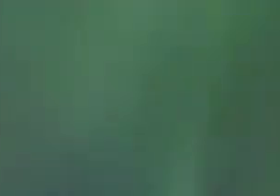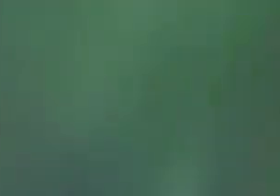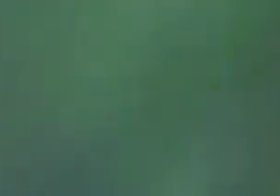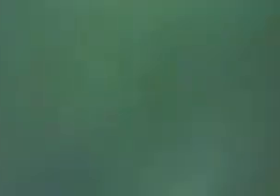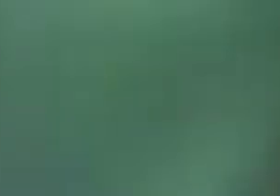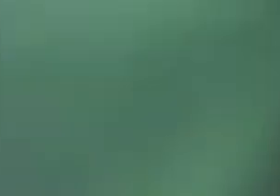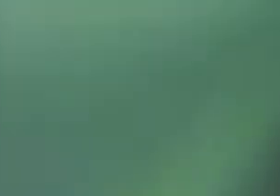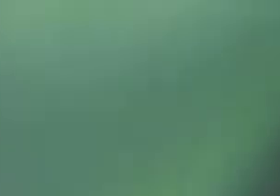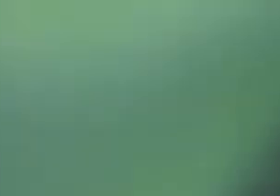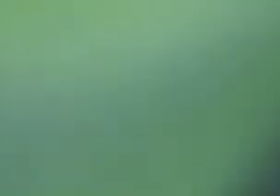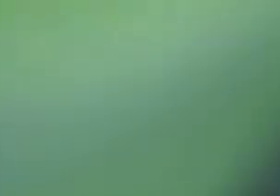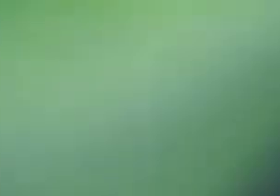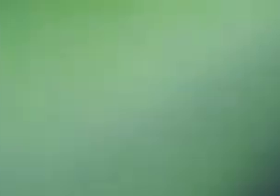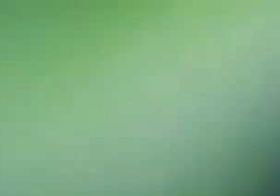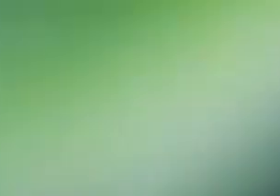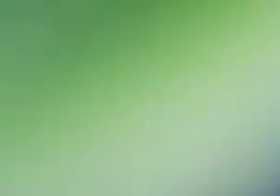Let